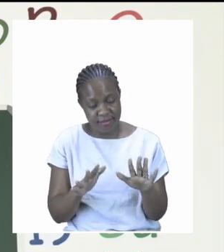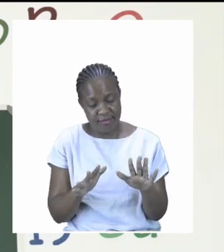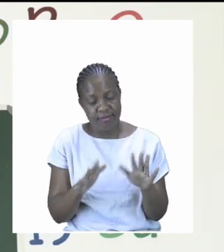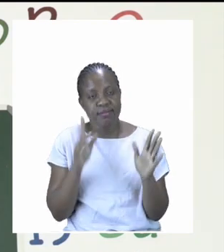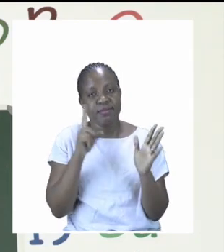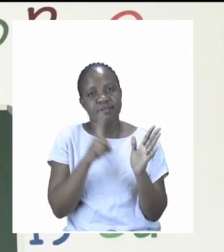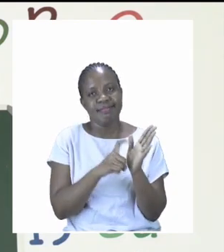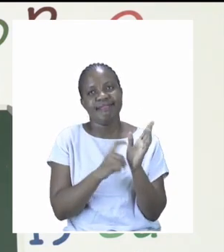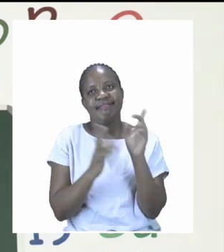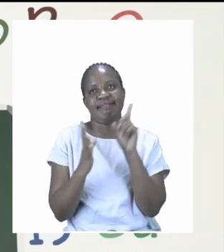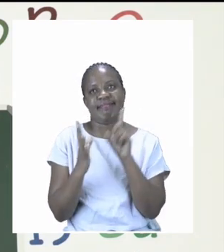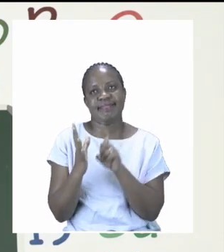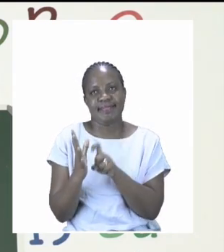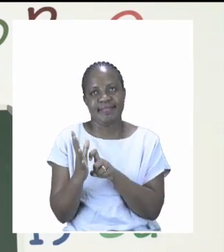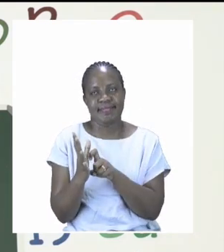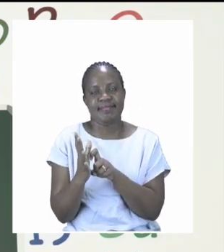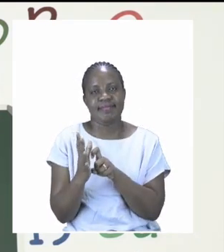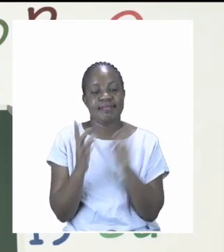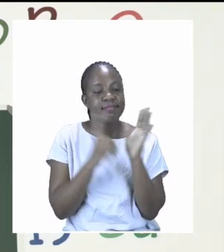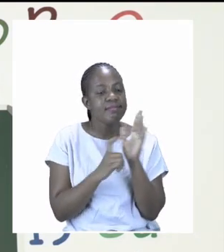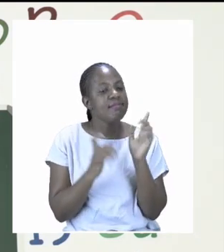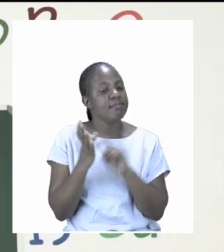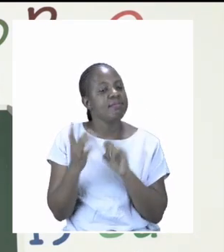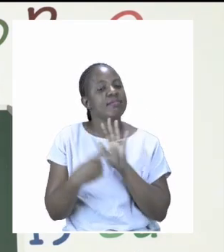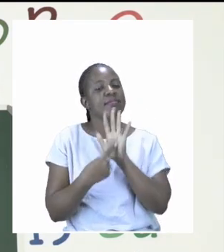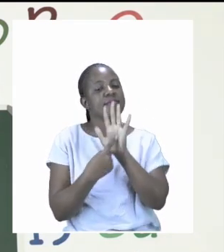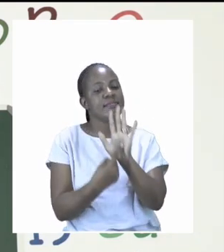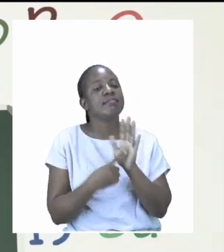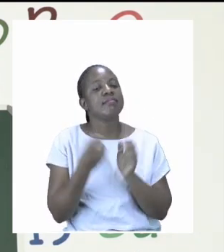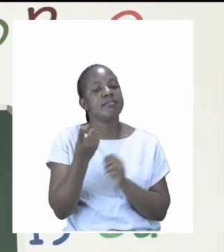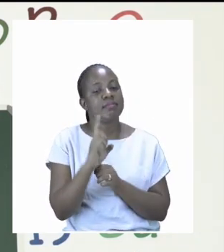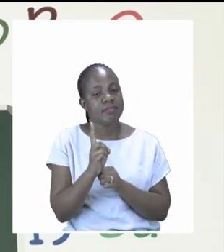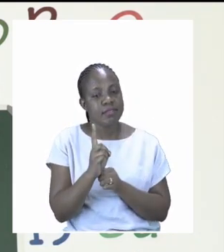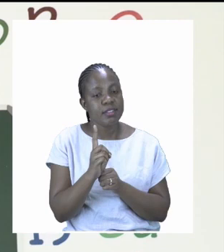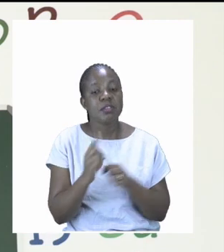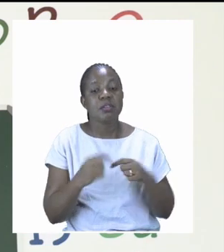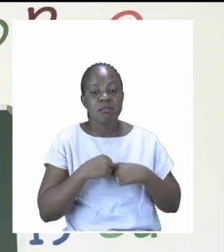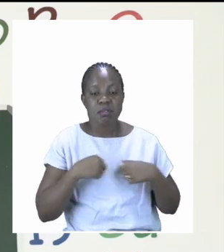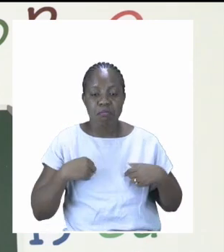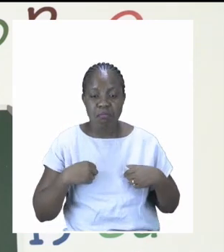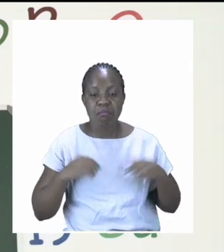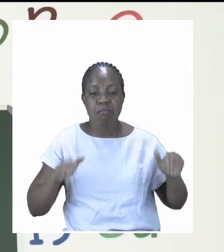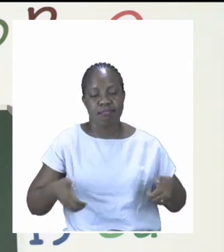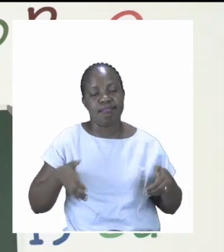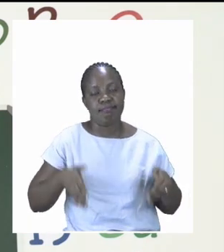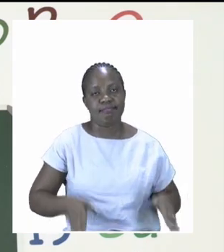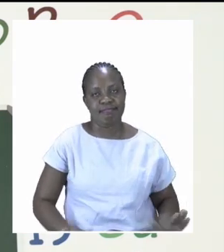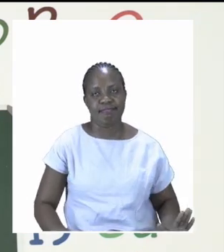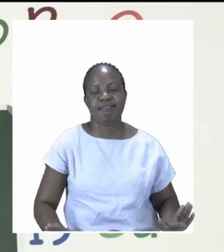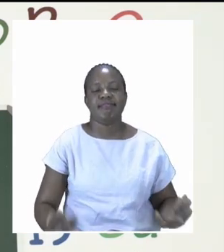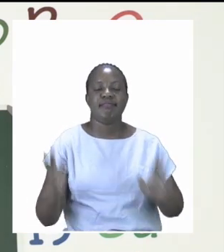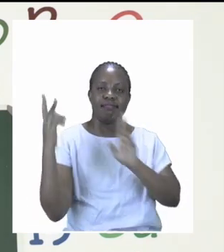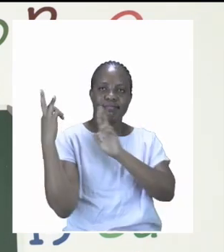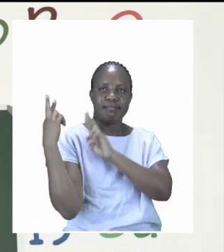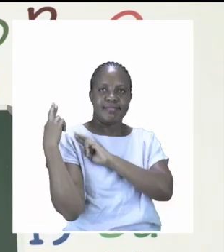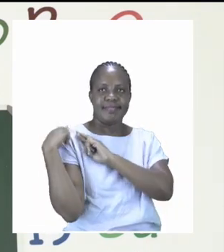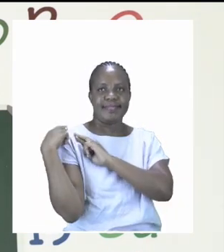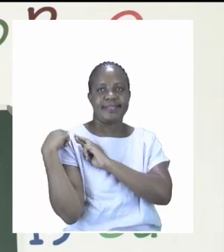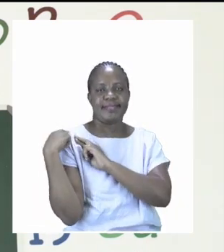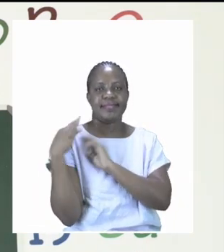Sanitizing shows that we are responsible, boys and girls. Don't forget to rub everywhere on your